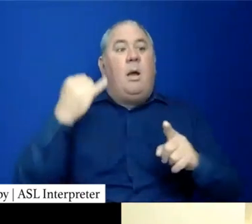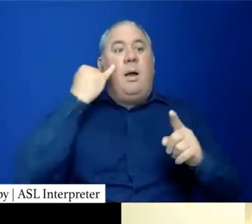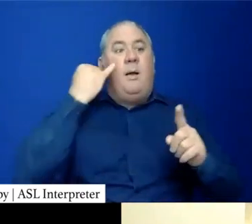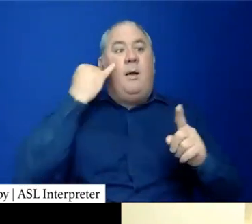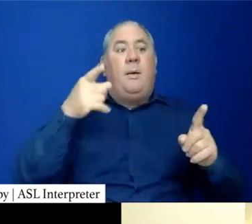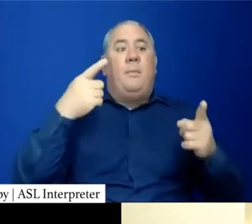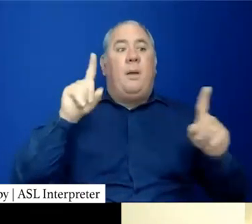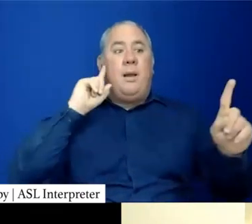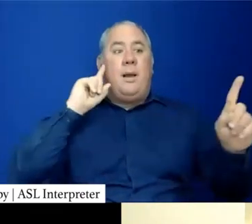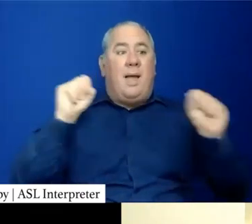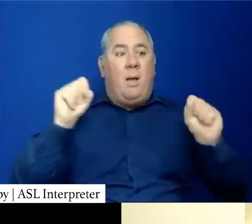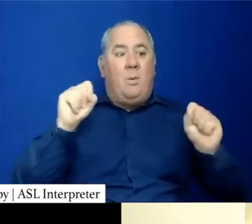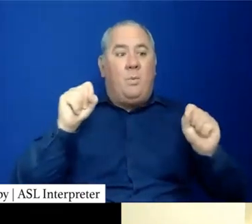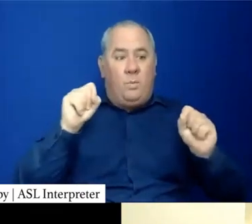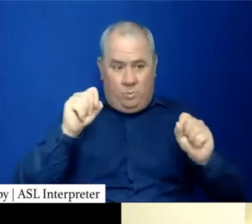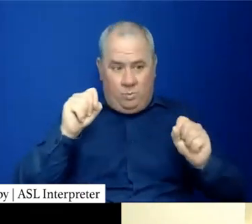in public health.